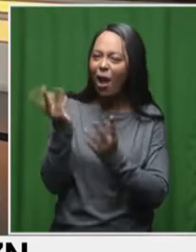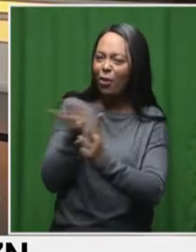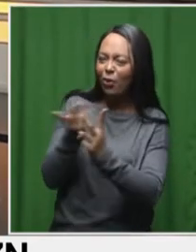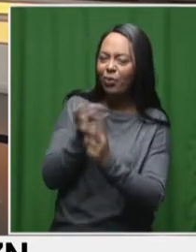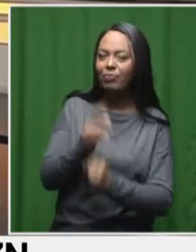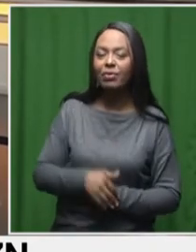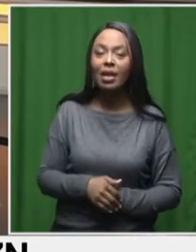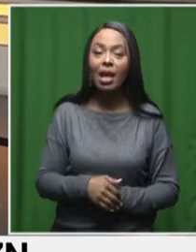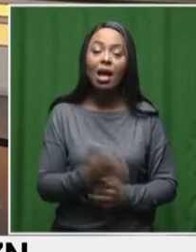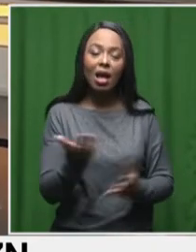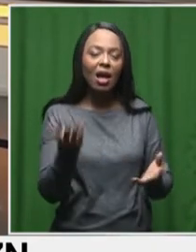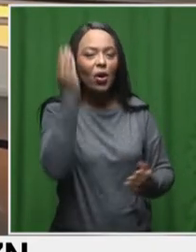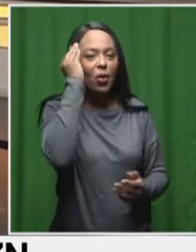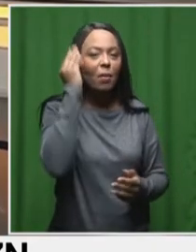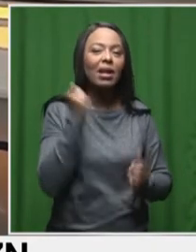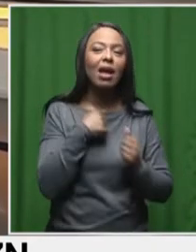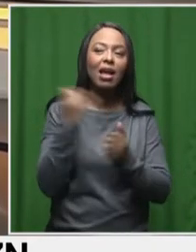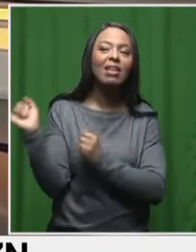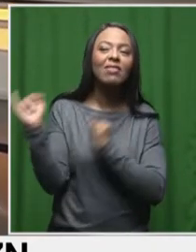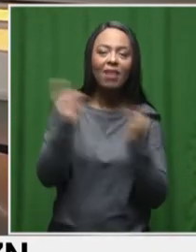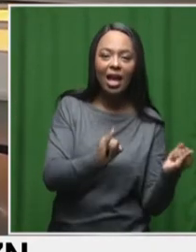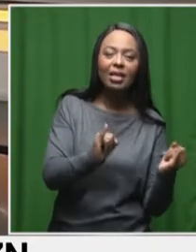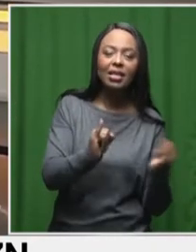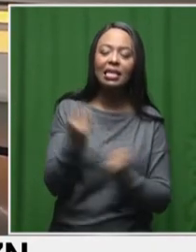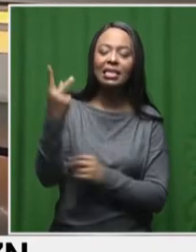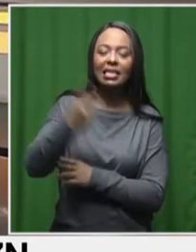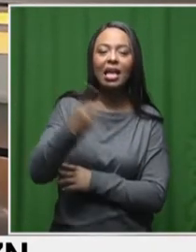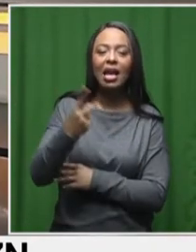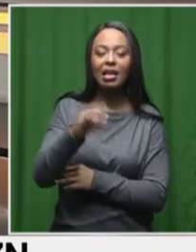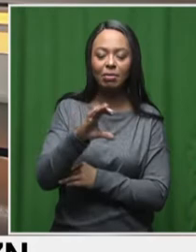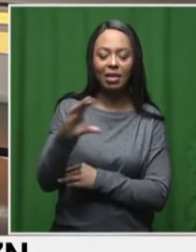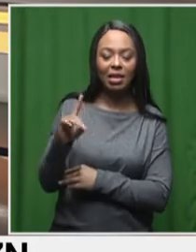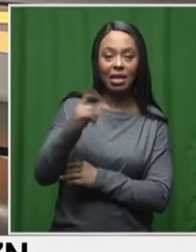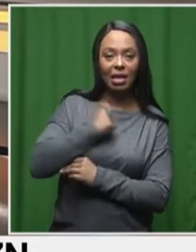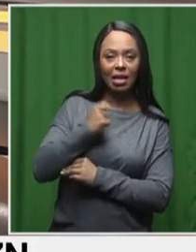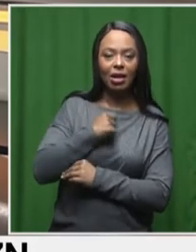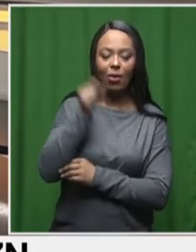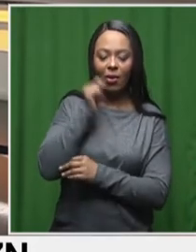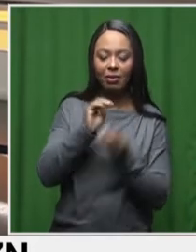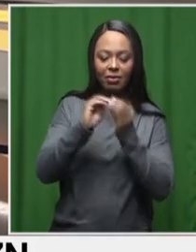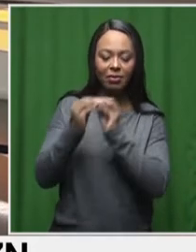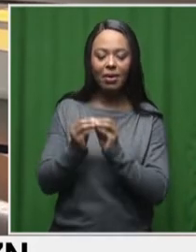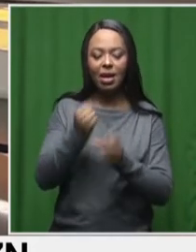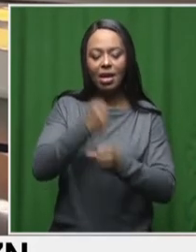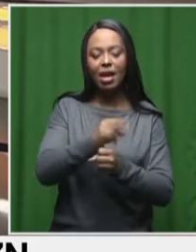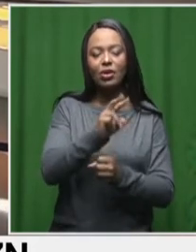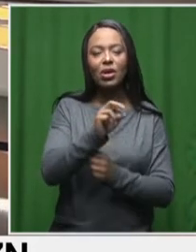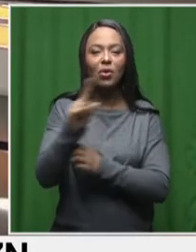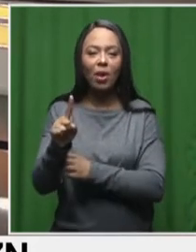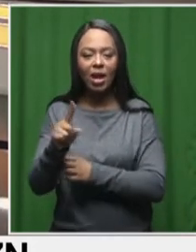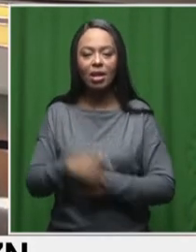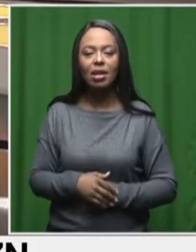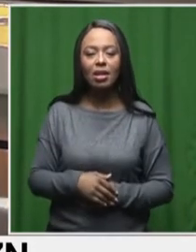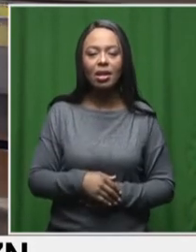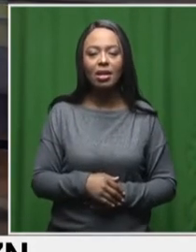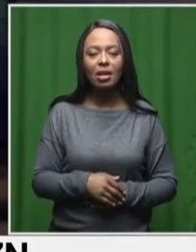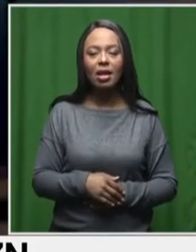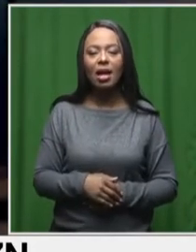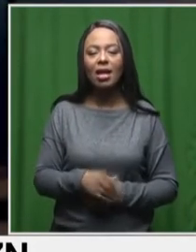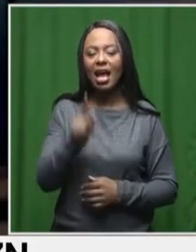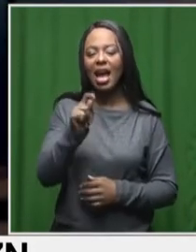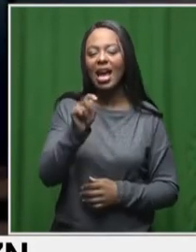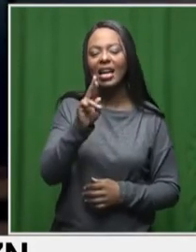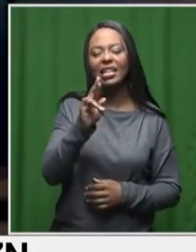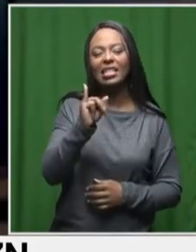know, I invited her in my second album, 2001, the one that contained the groundbreaking Trapa